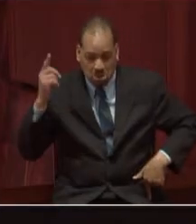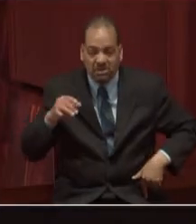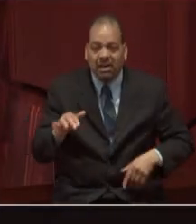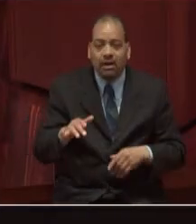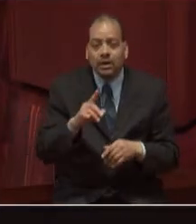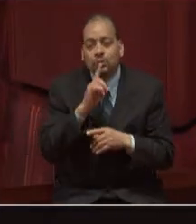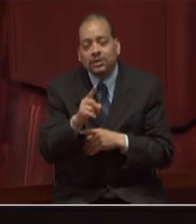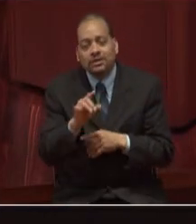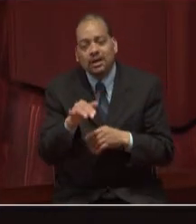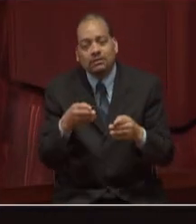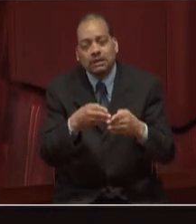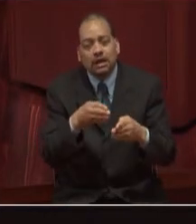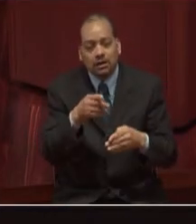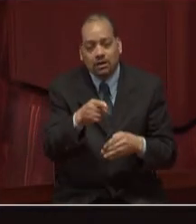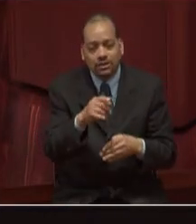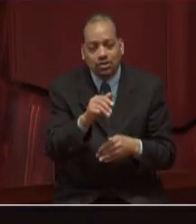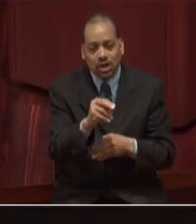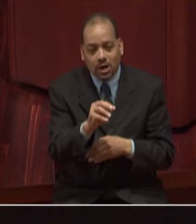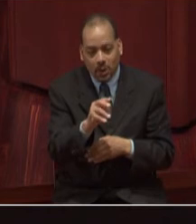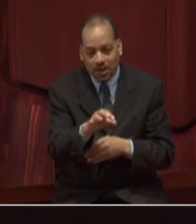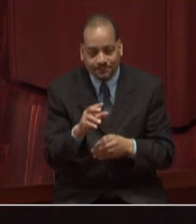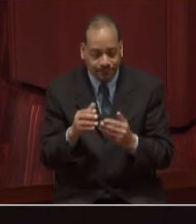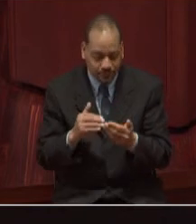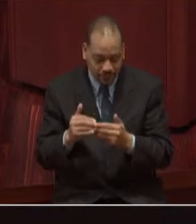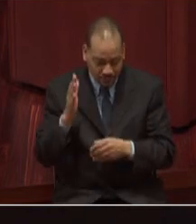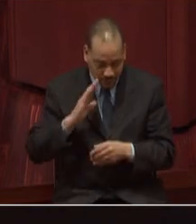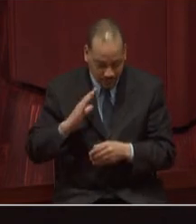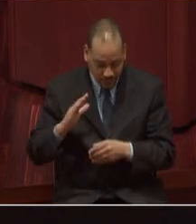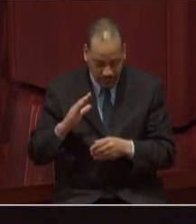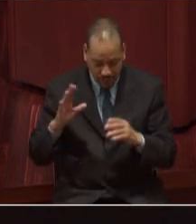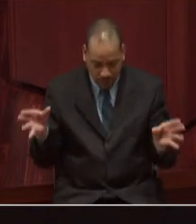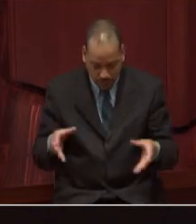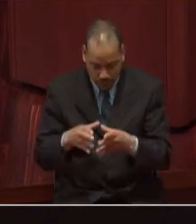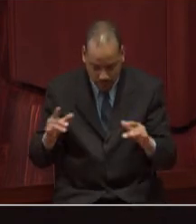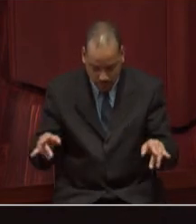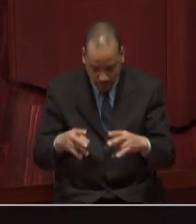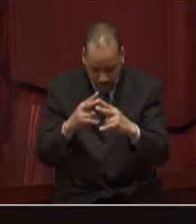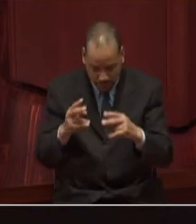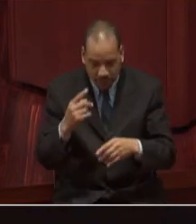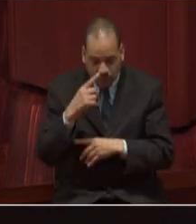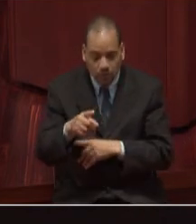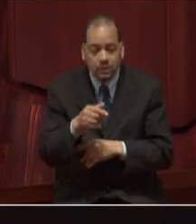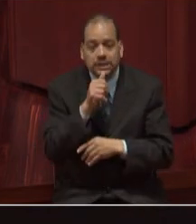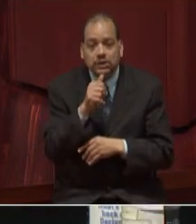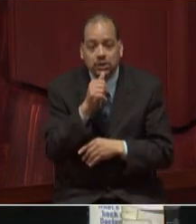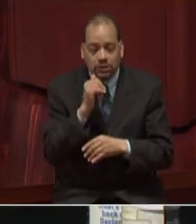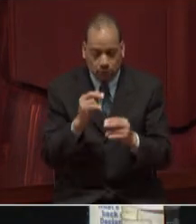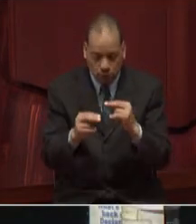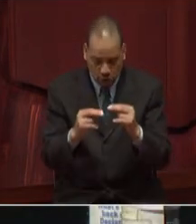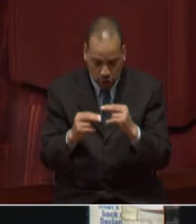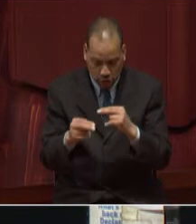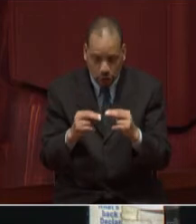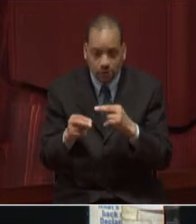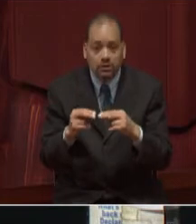by the way. But he once, we were in Paris for a secret negotiation, in this case with the Vietnamese. We snuck away from the embassy.